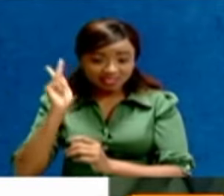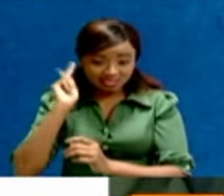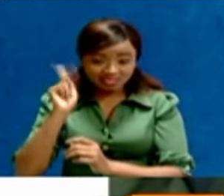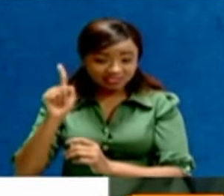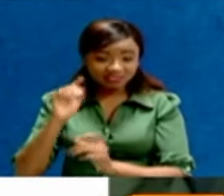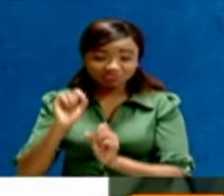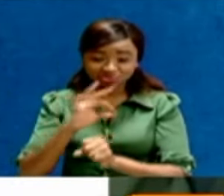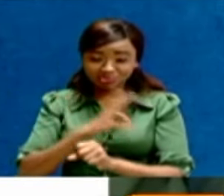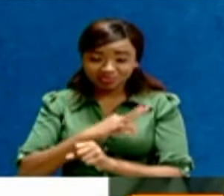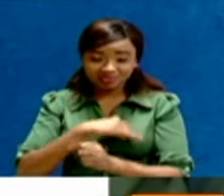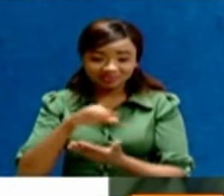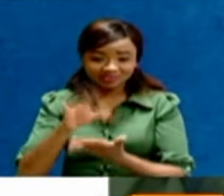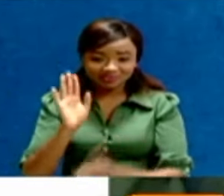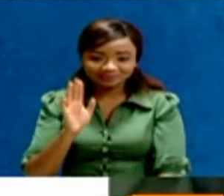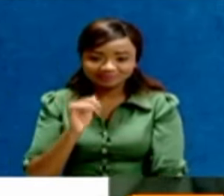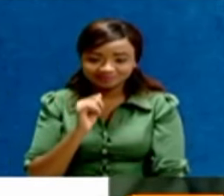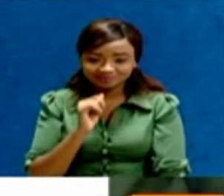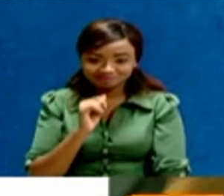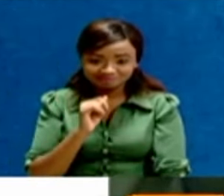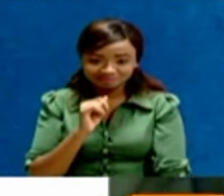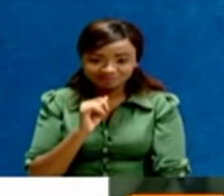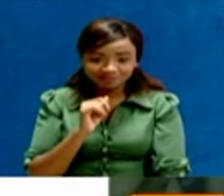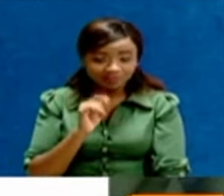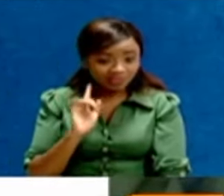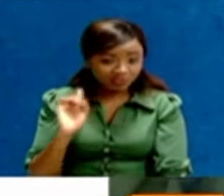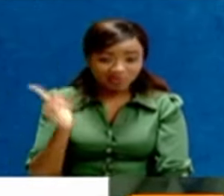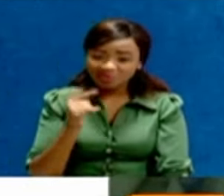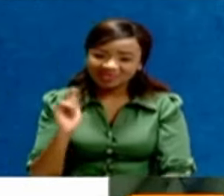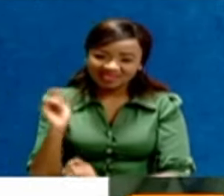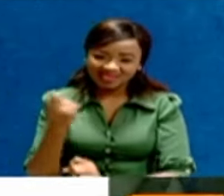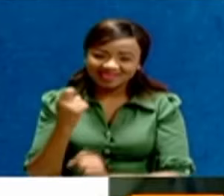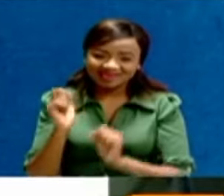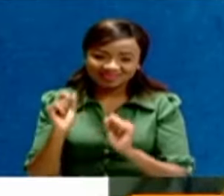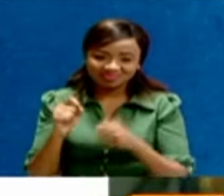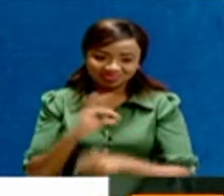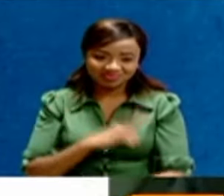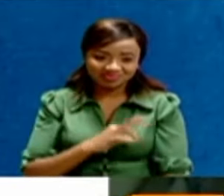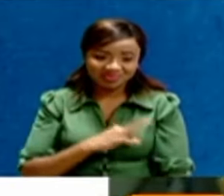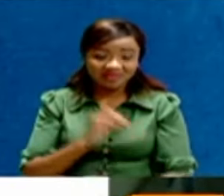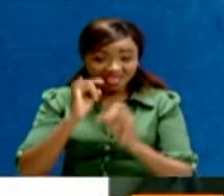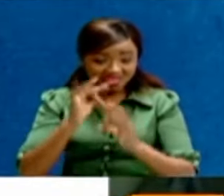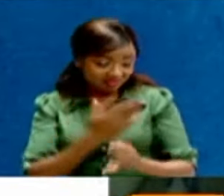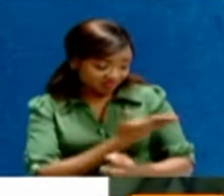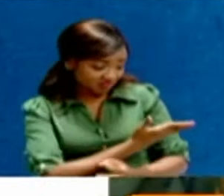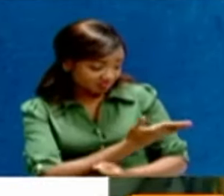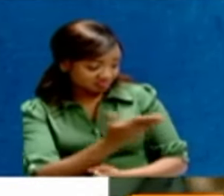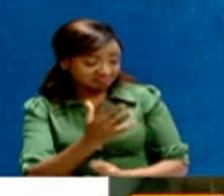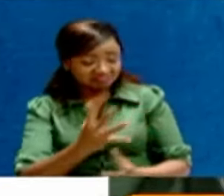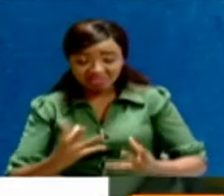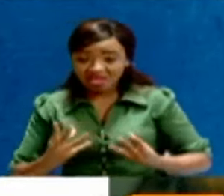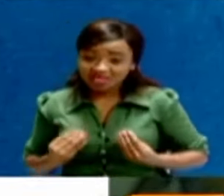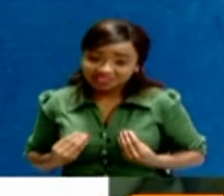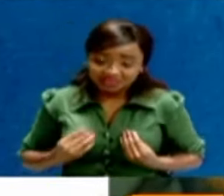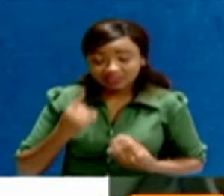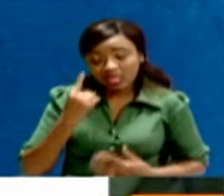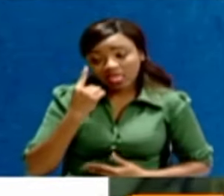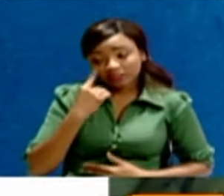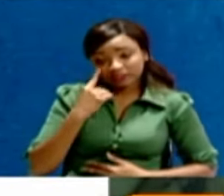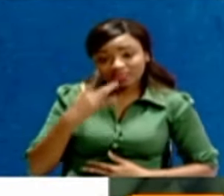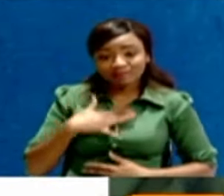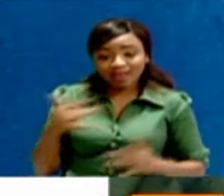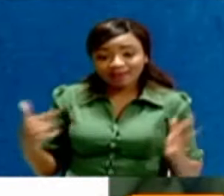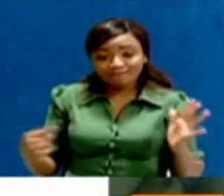a major beneficiary. Yeah, okay. They benefit. So the entire Kenya would have benefited if my brothers would have just seen the sense